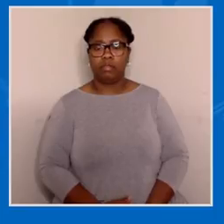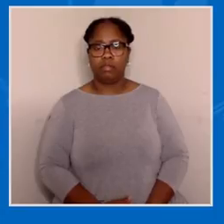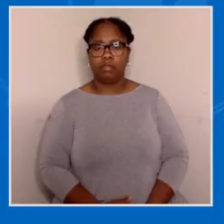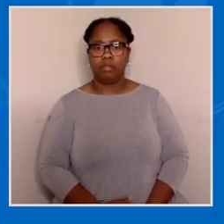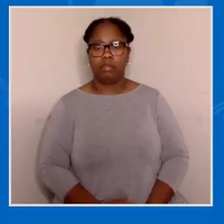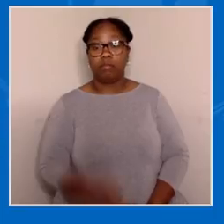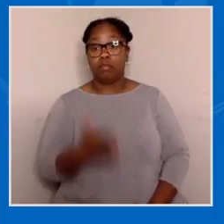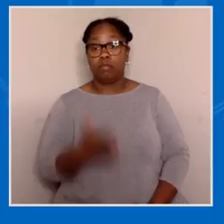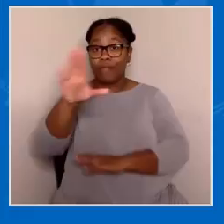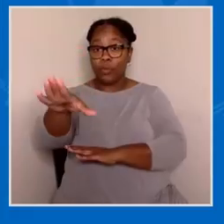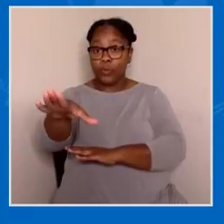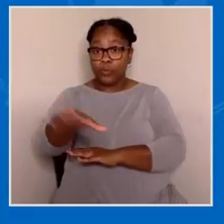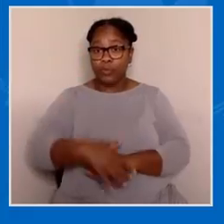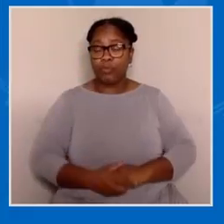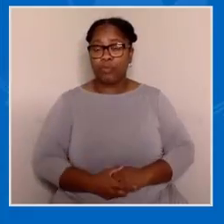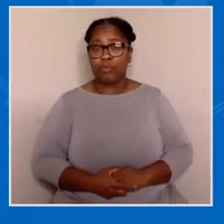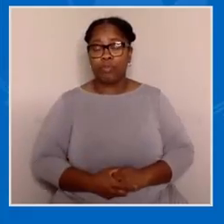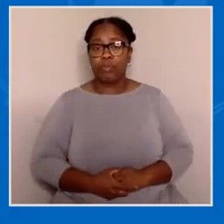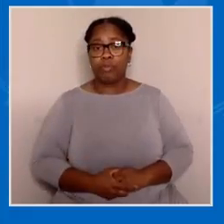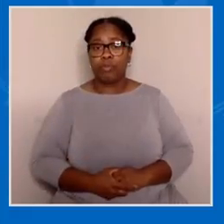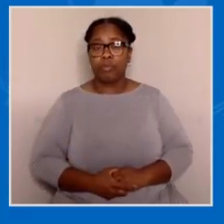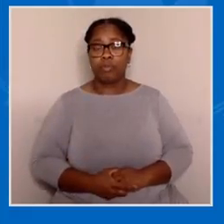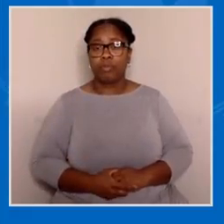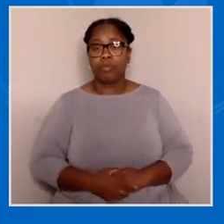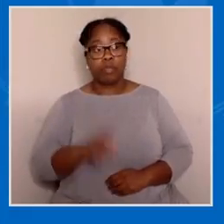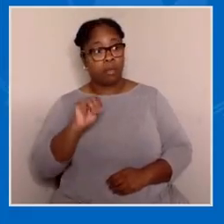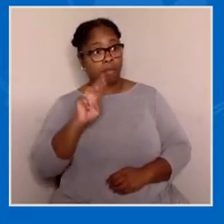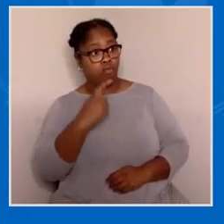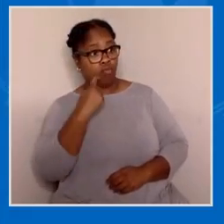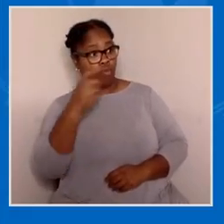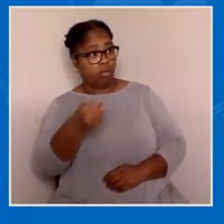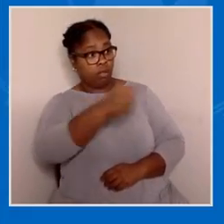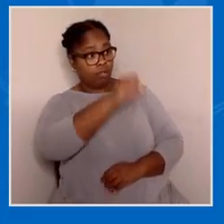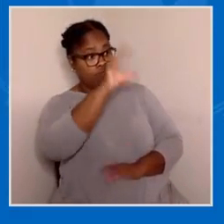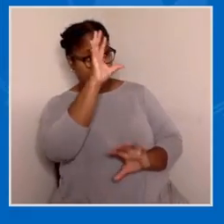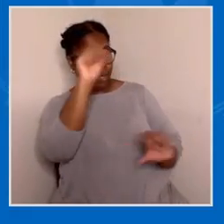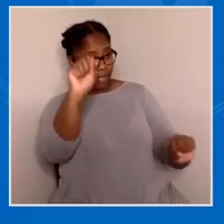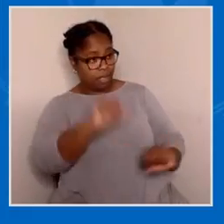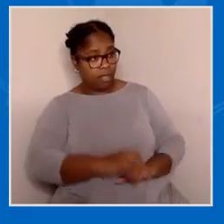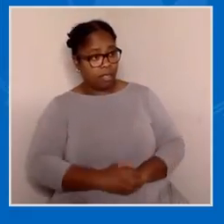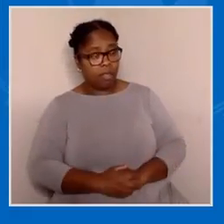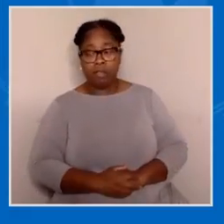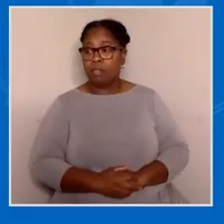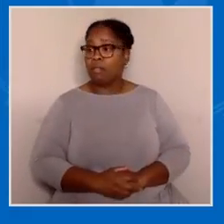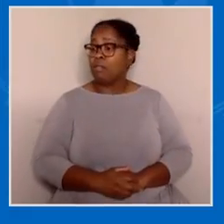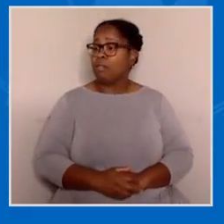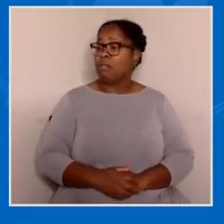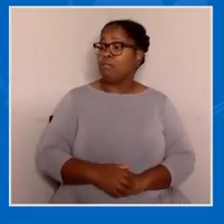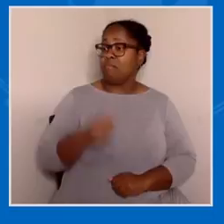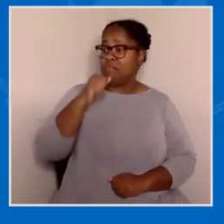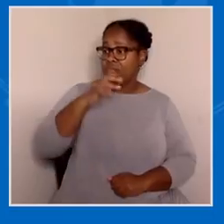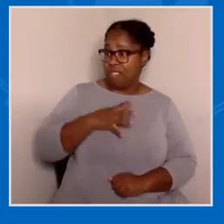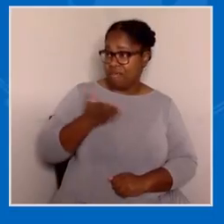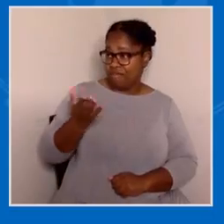Good afternoon, Mr. President-elect, Madam Vice